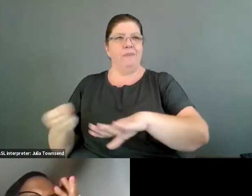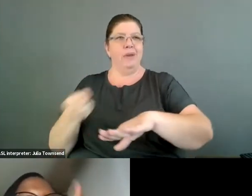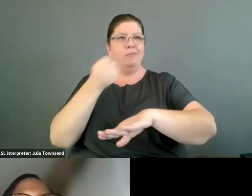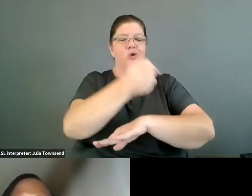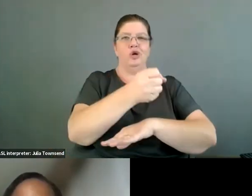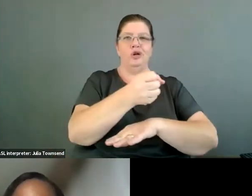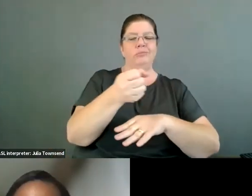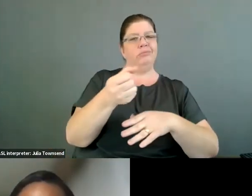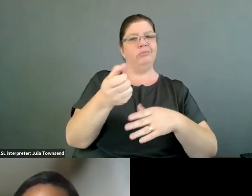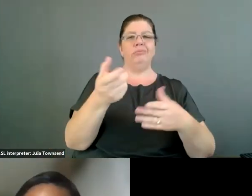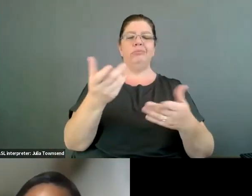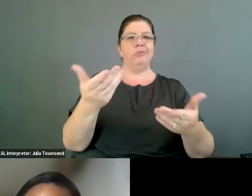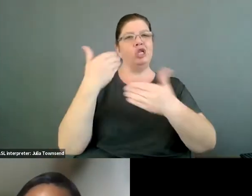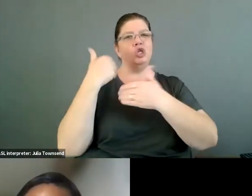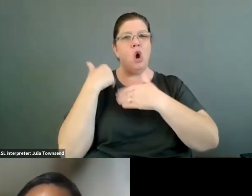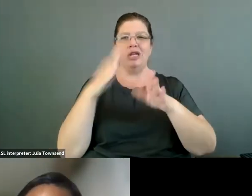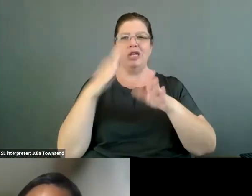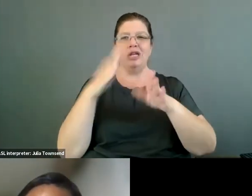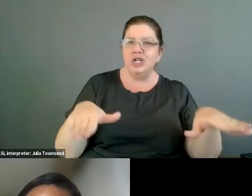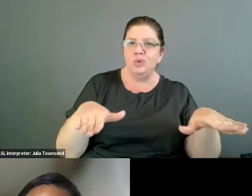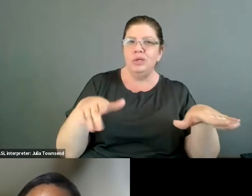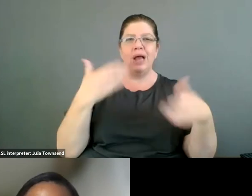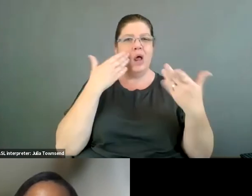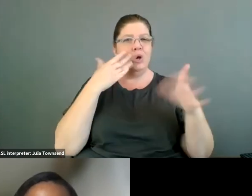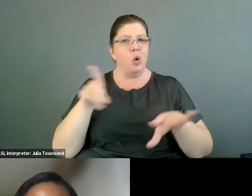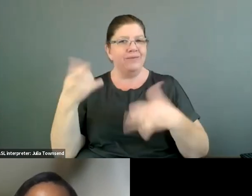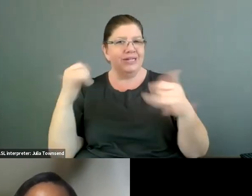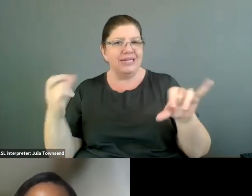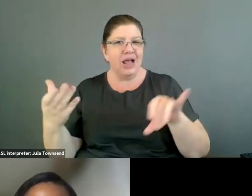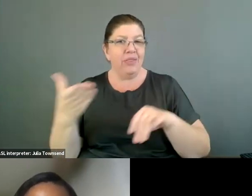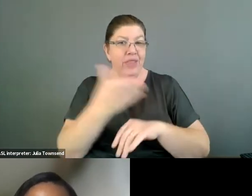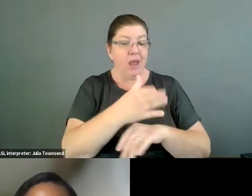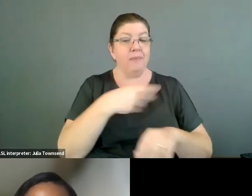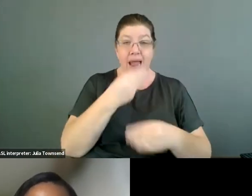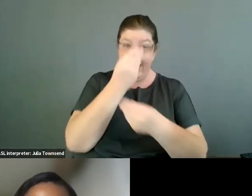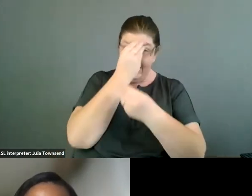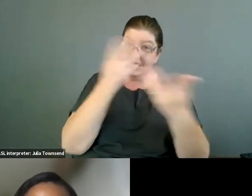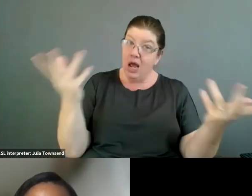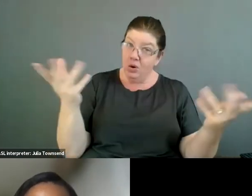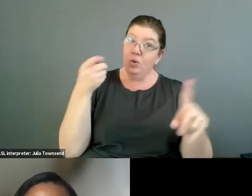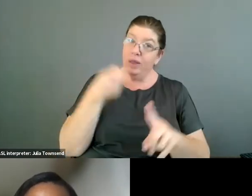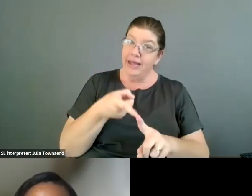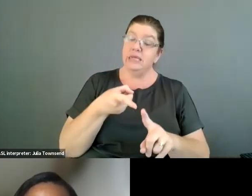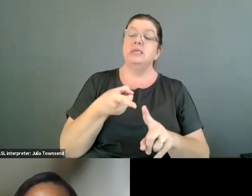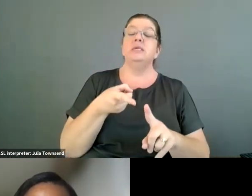of children. I don't know if she's still there, but I can say this. I